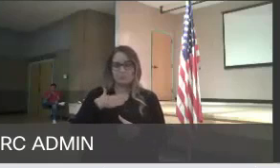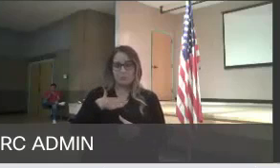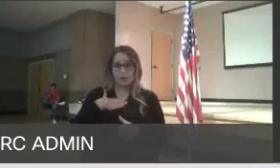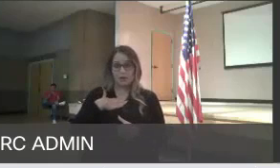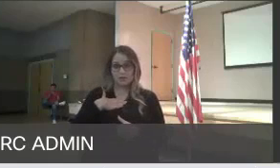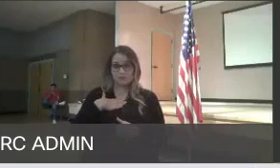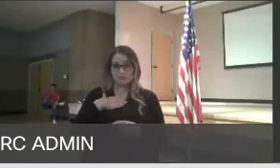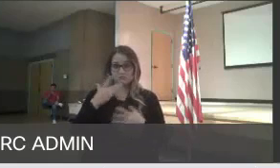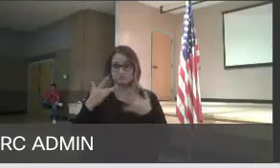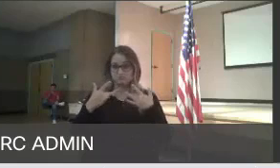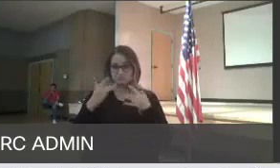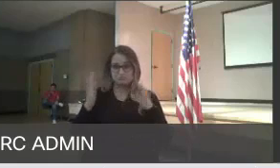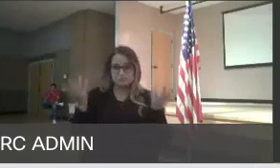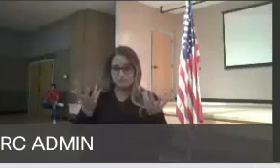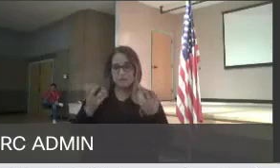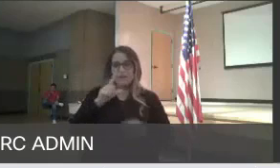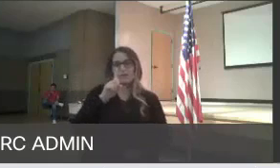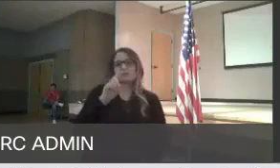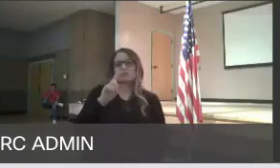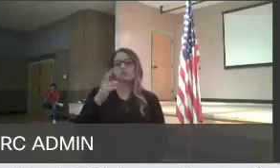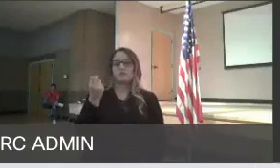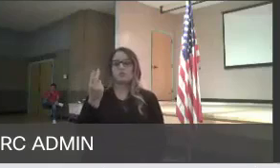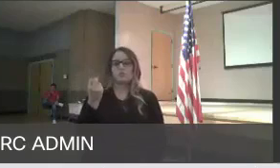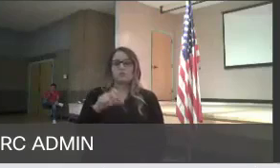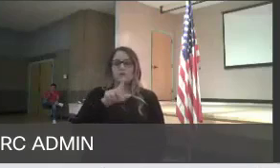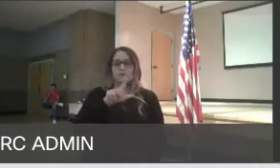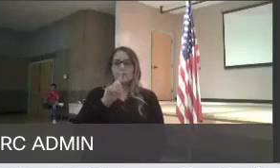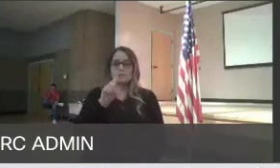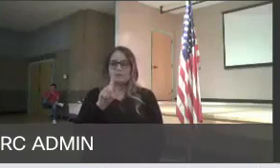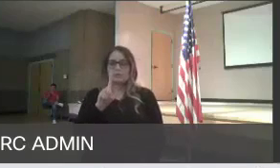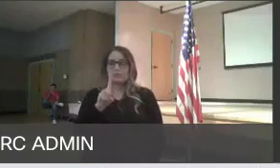My biggest concern with both the new LD-12 and the